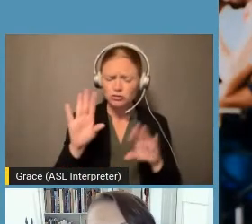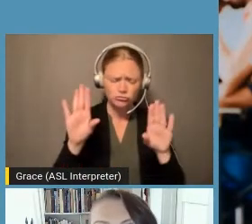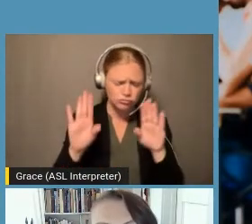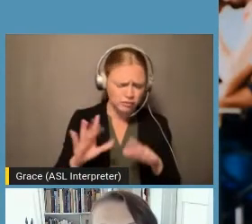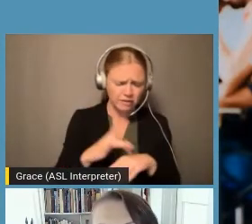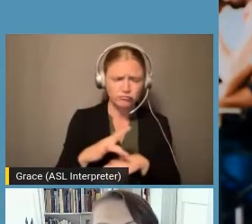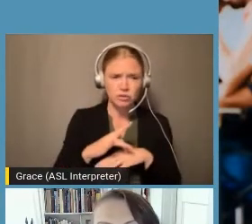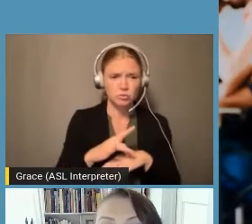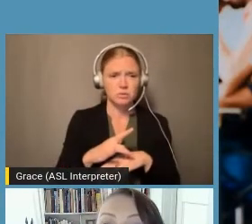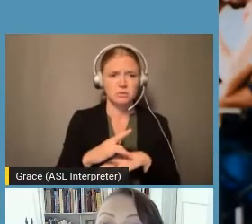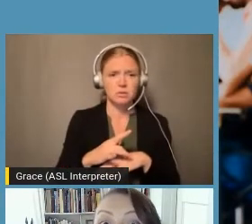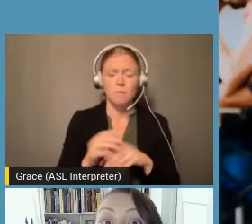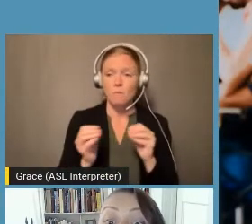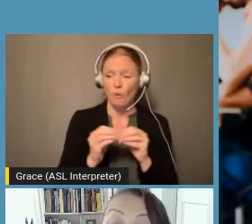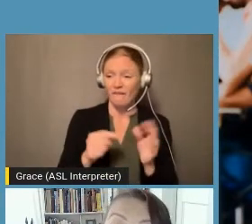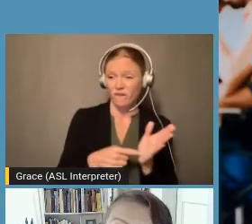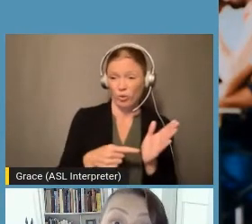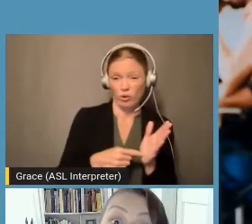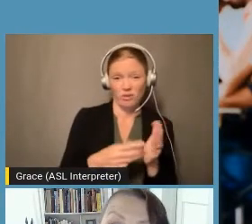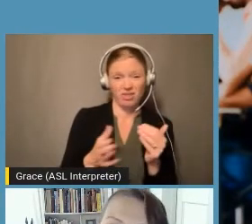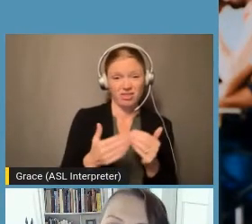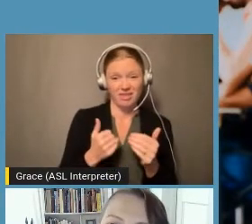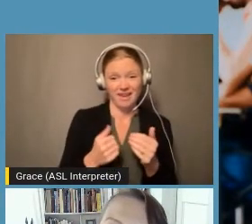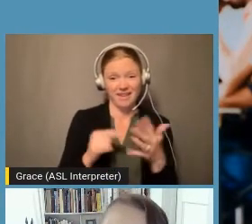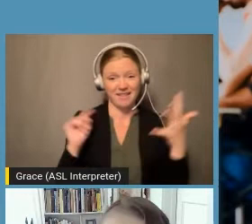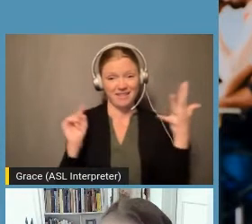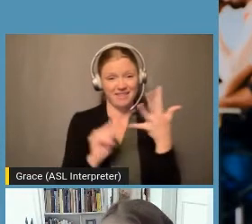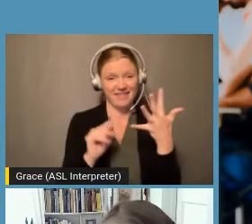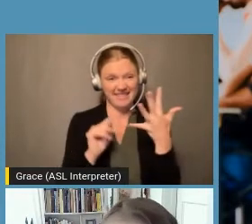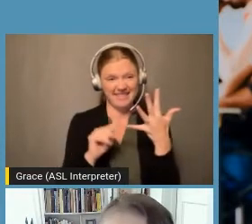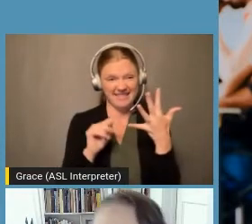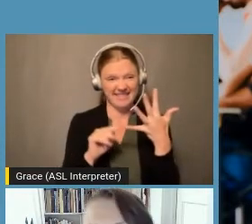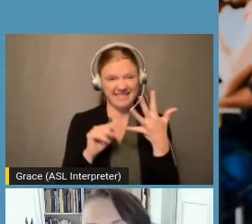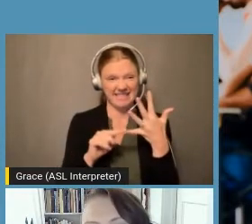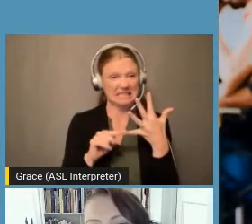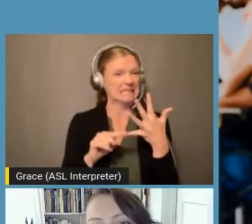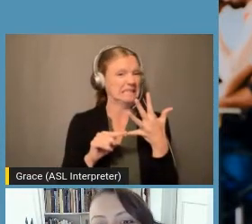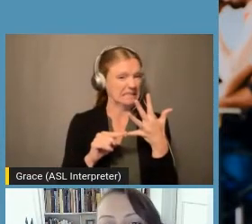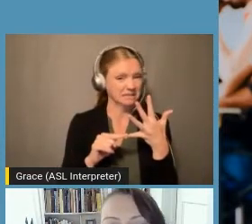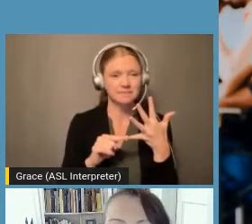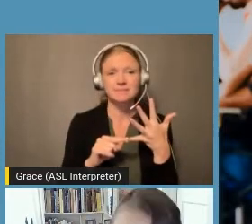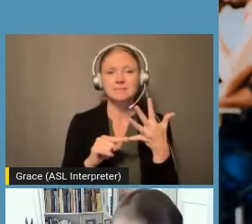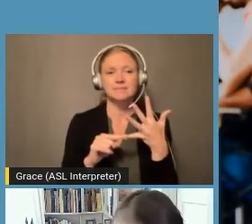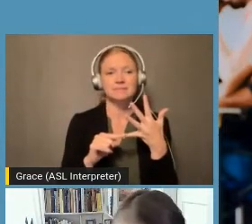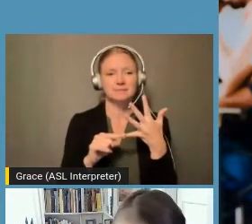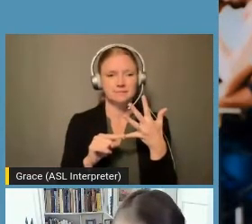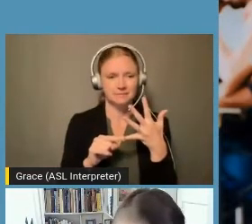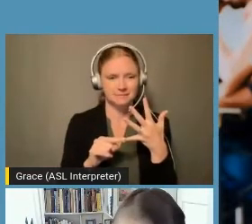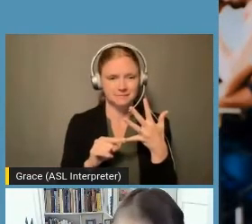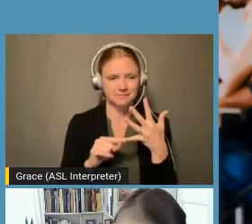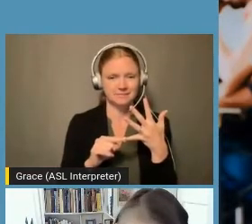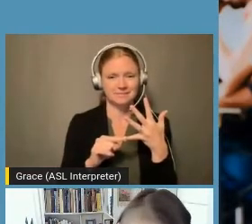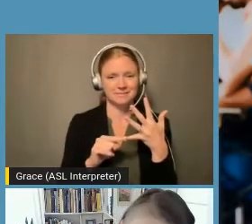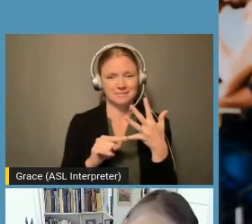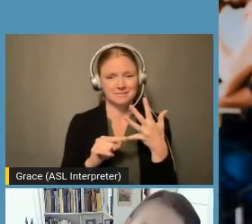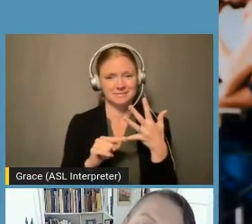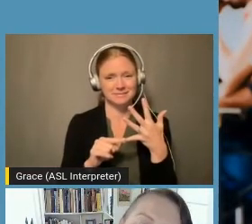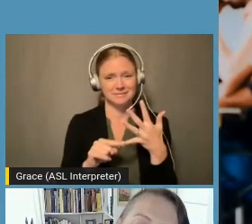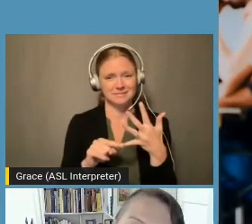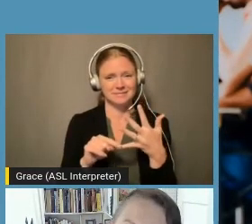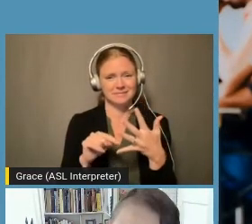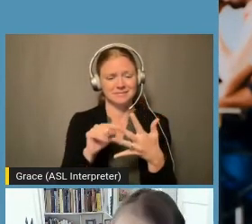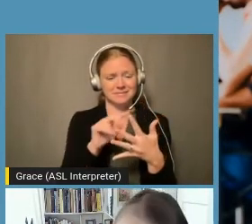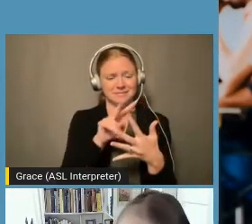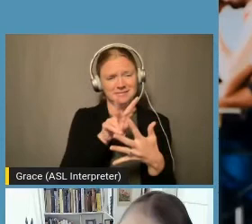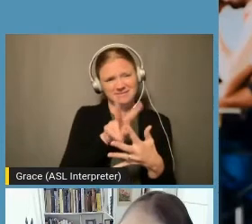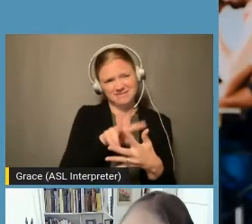way, much more affordably than the last option, which is, I think next to volunteers and interns, probably